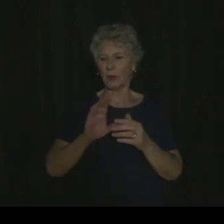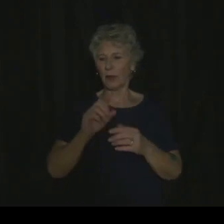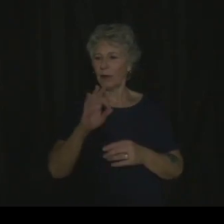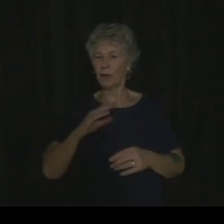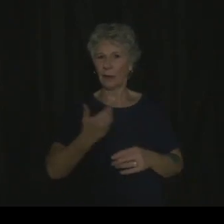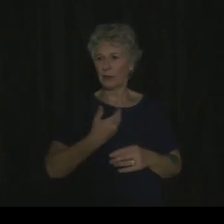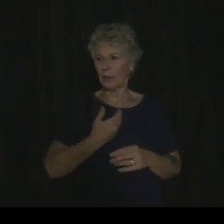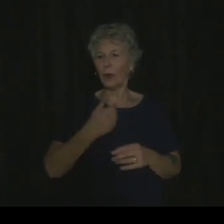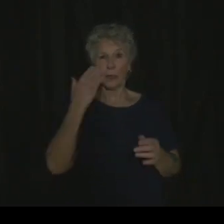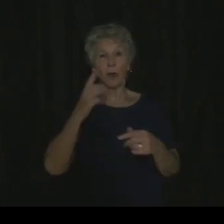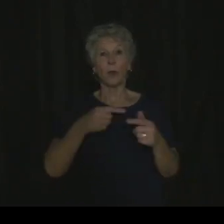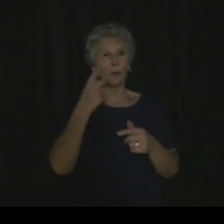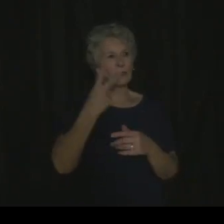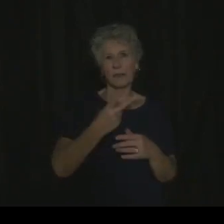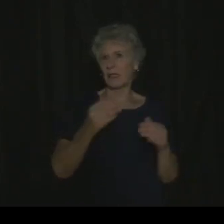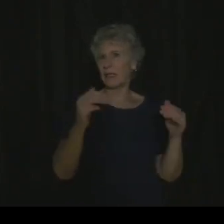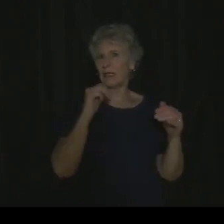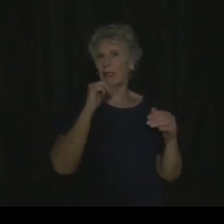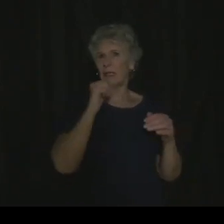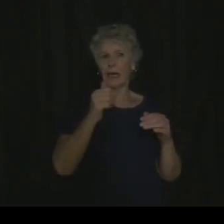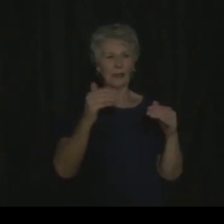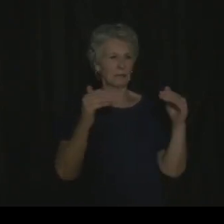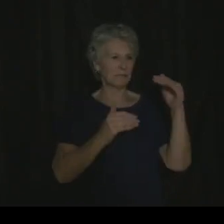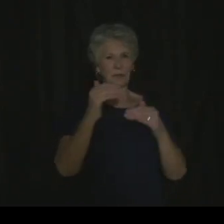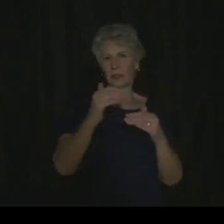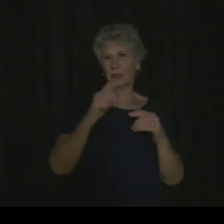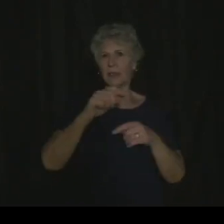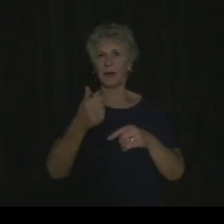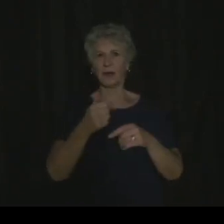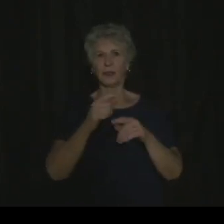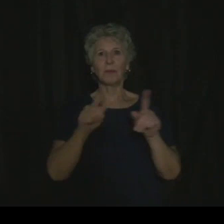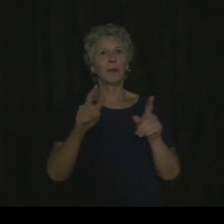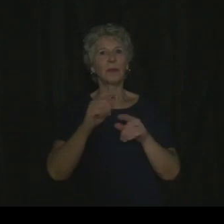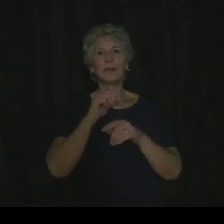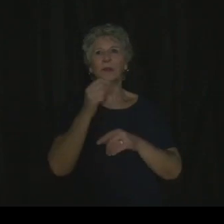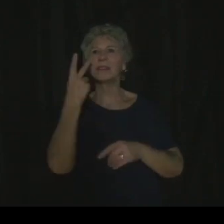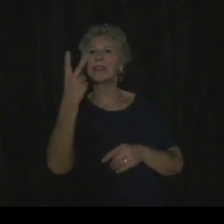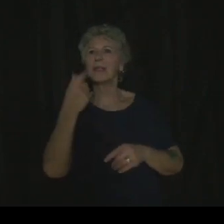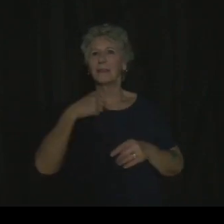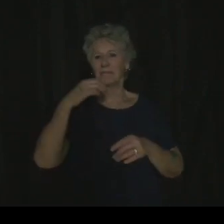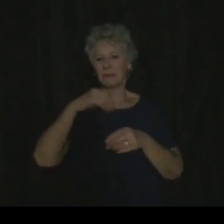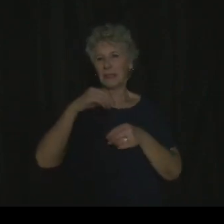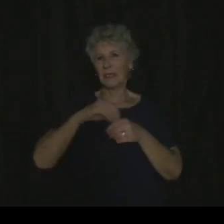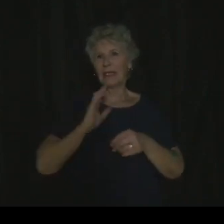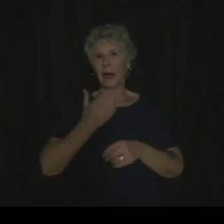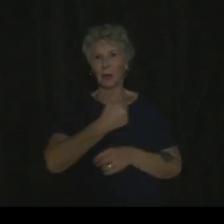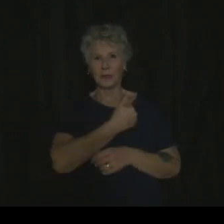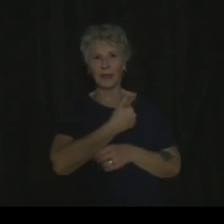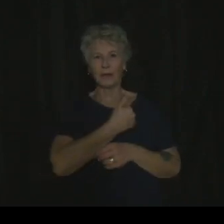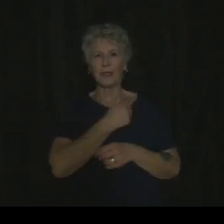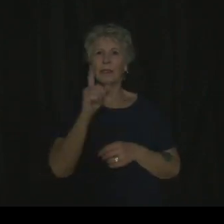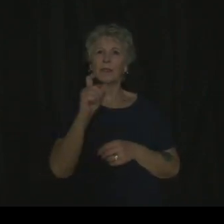see injustice in others. The problem is we don't see it in ourselves. That's where the crack comes. And the question of